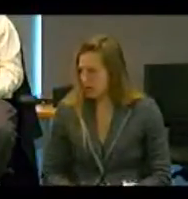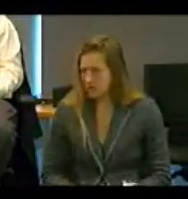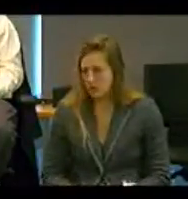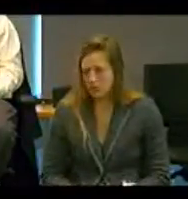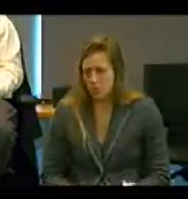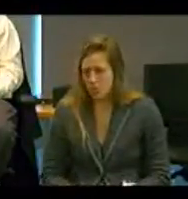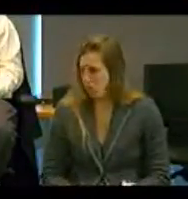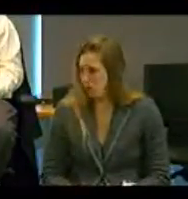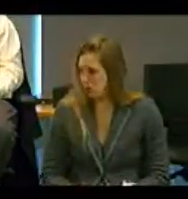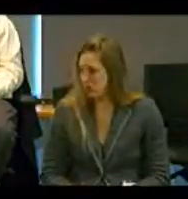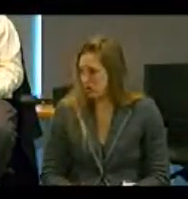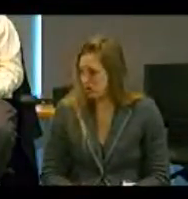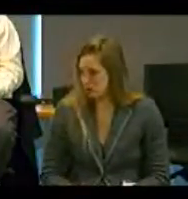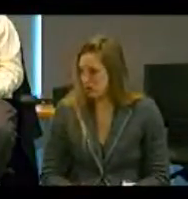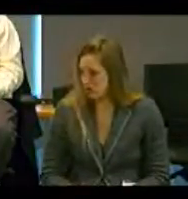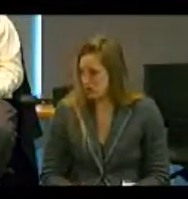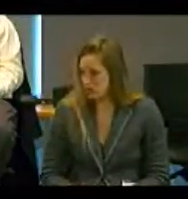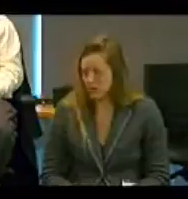Yeah.